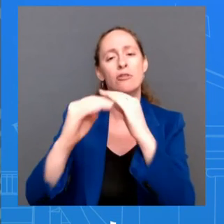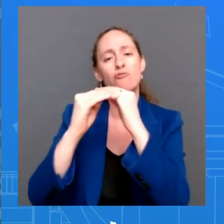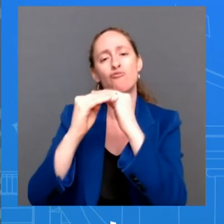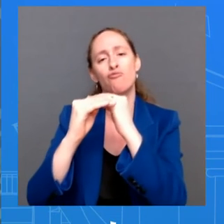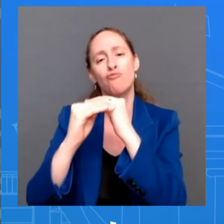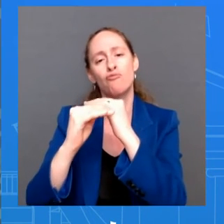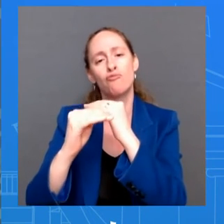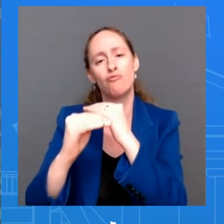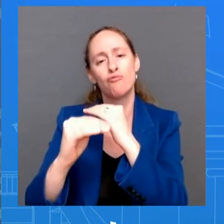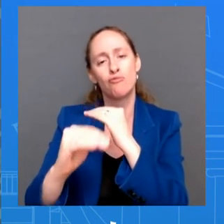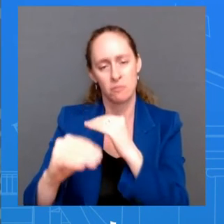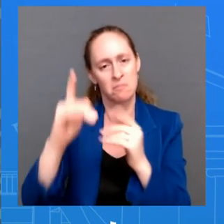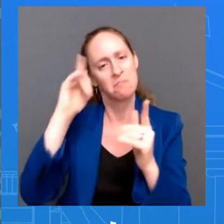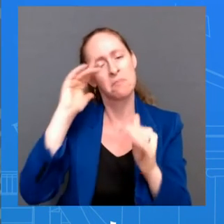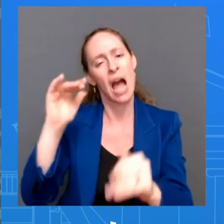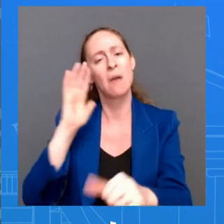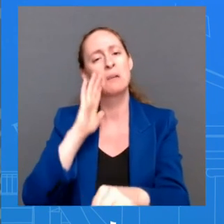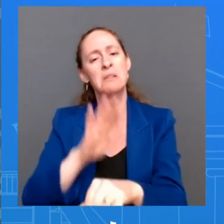there.